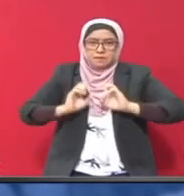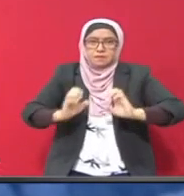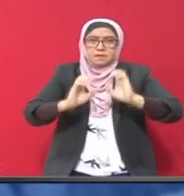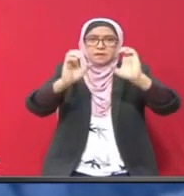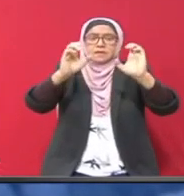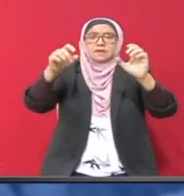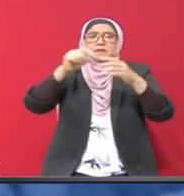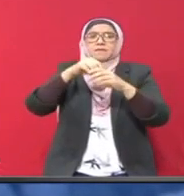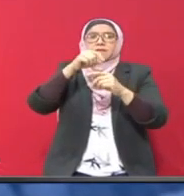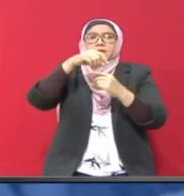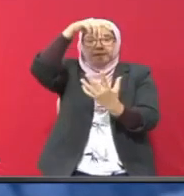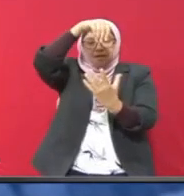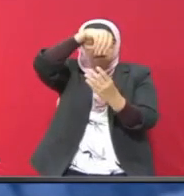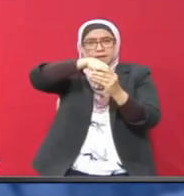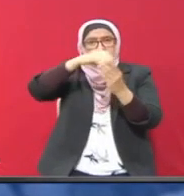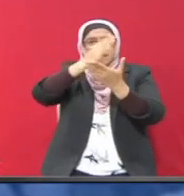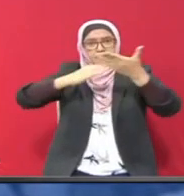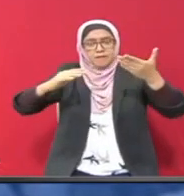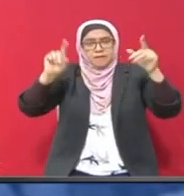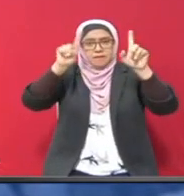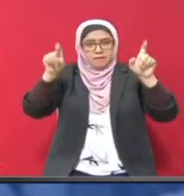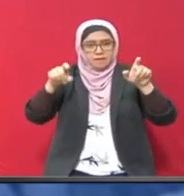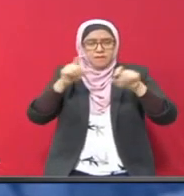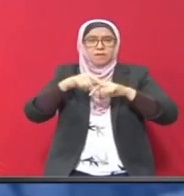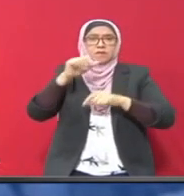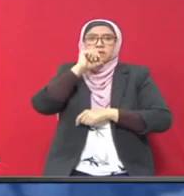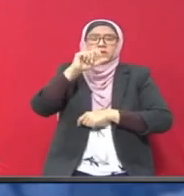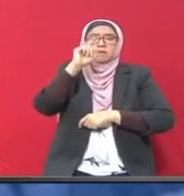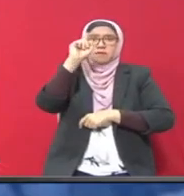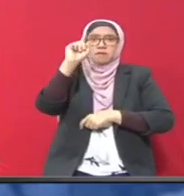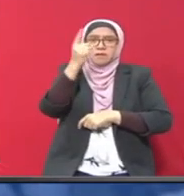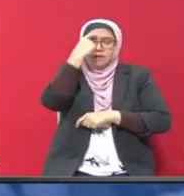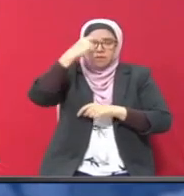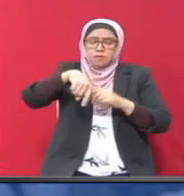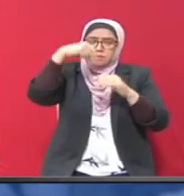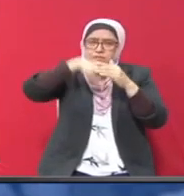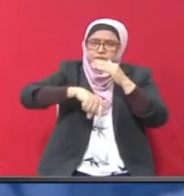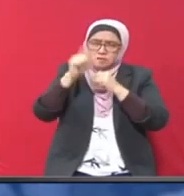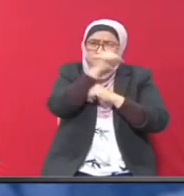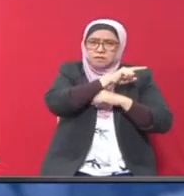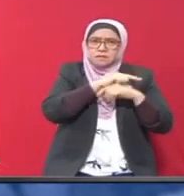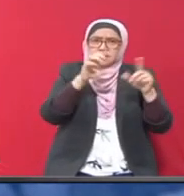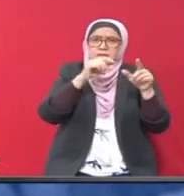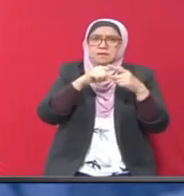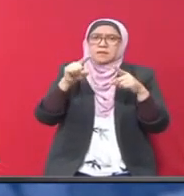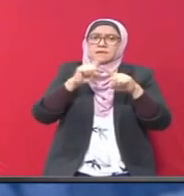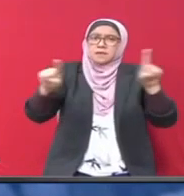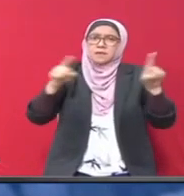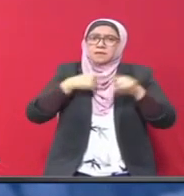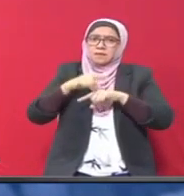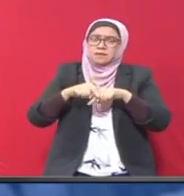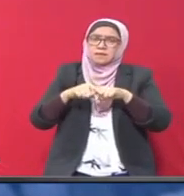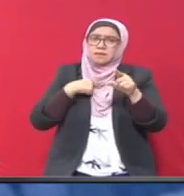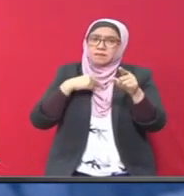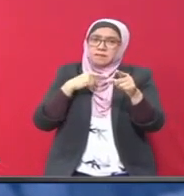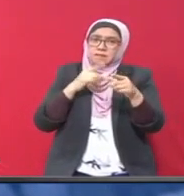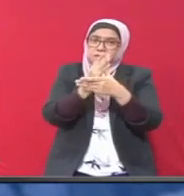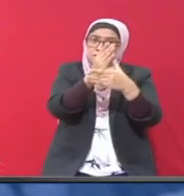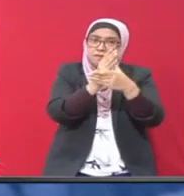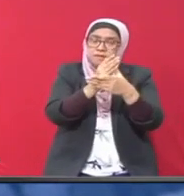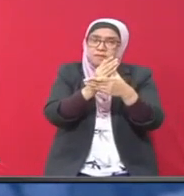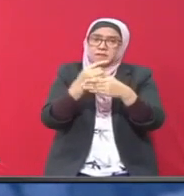Within the ethical Mas binod oli grief bakhsh two three the security Of